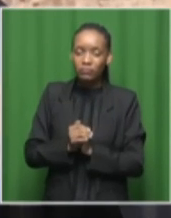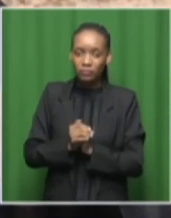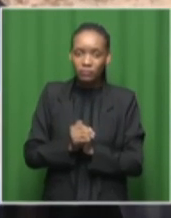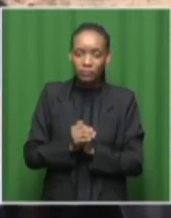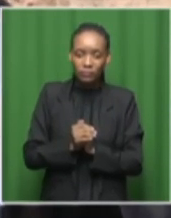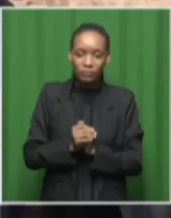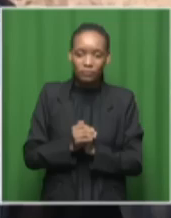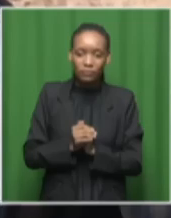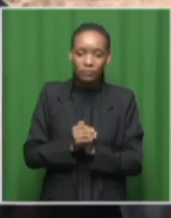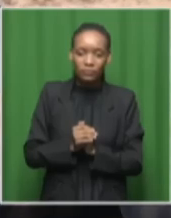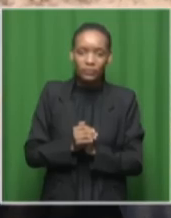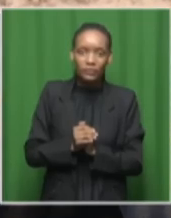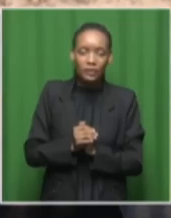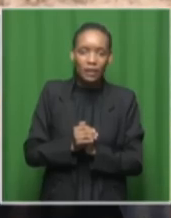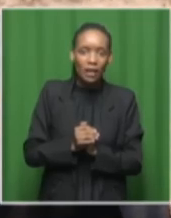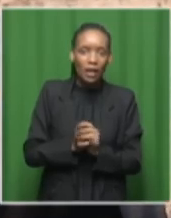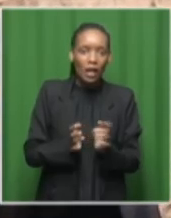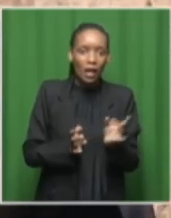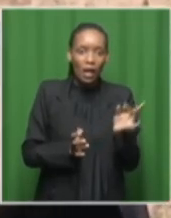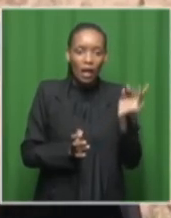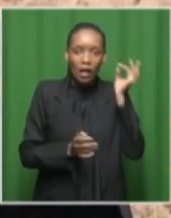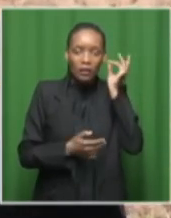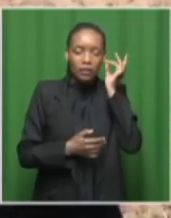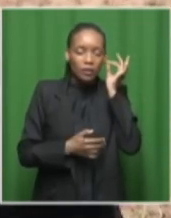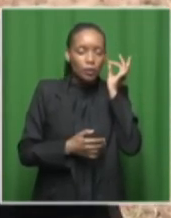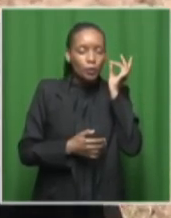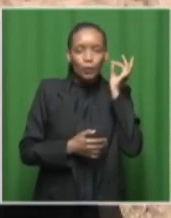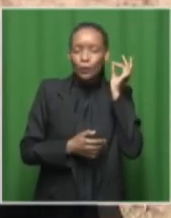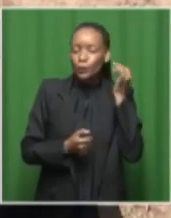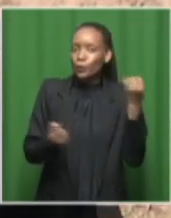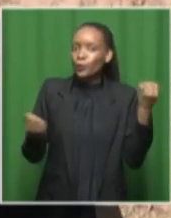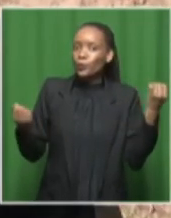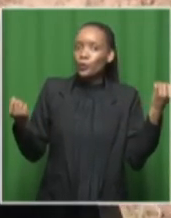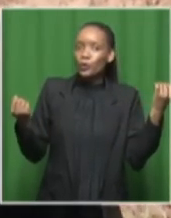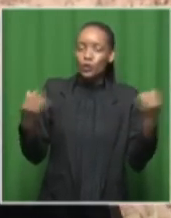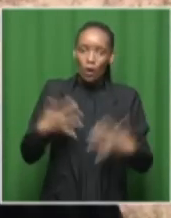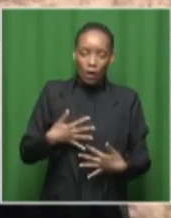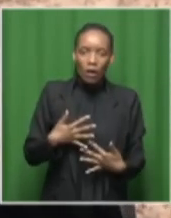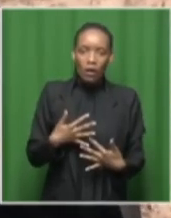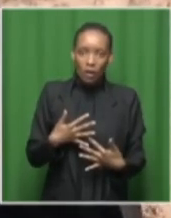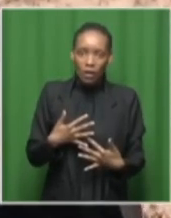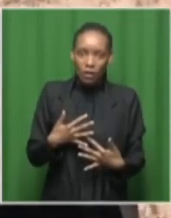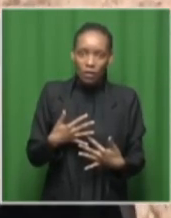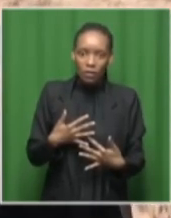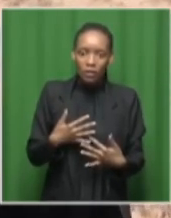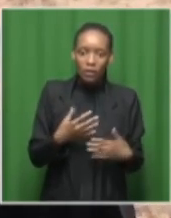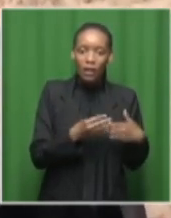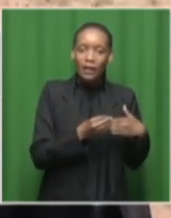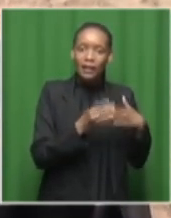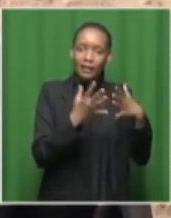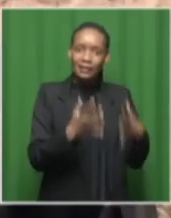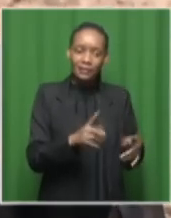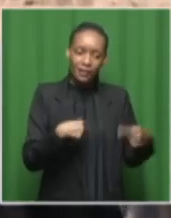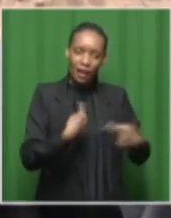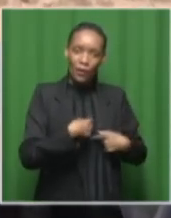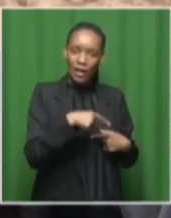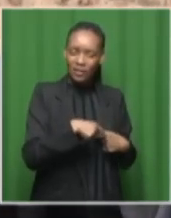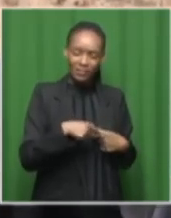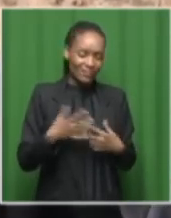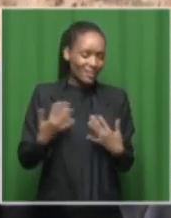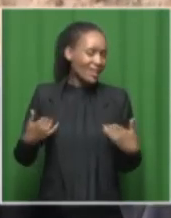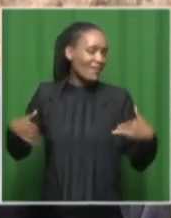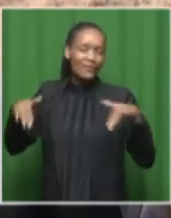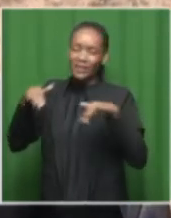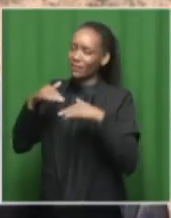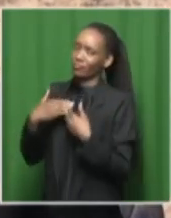Prince Buthelezi came as a shock to all of us, because our leader was everything to us. When